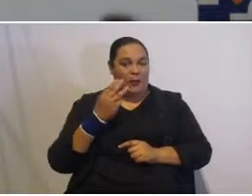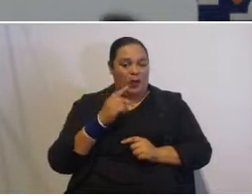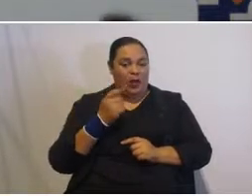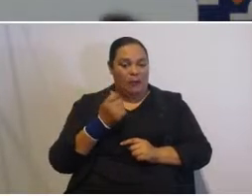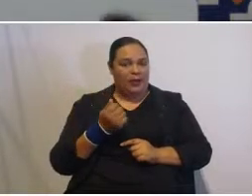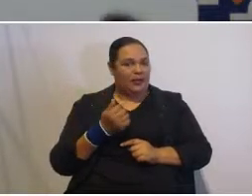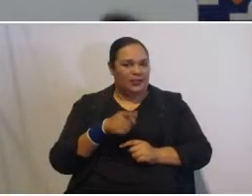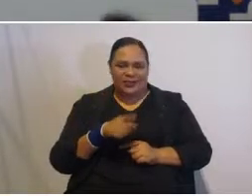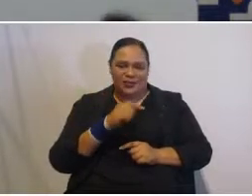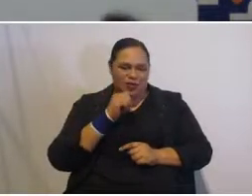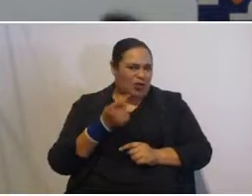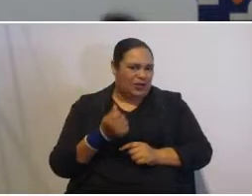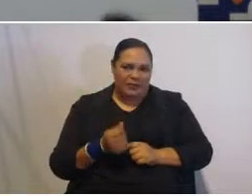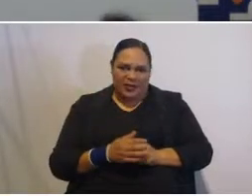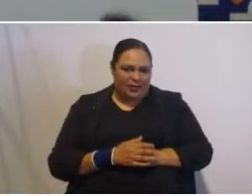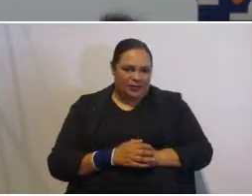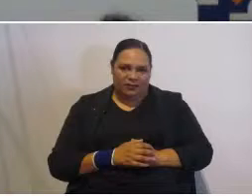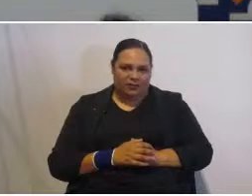not money.